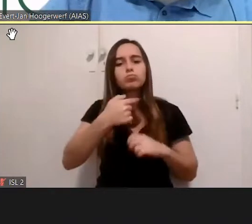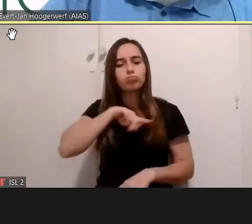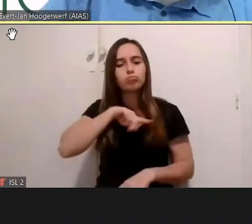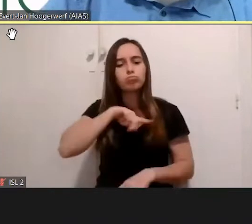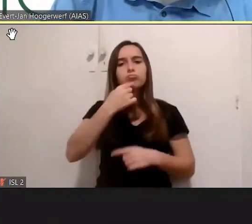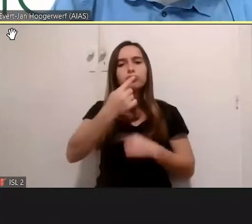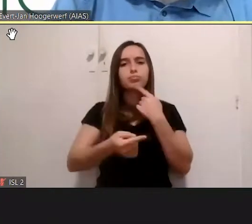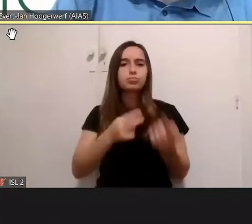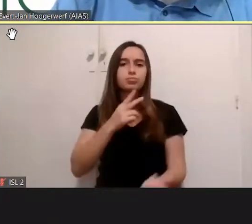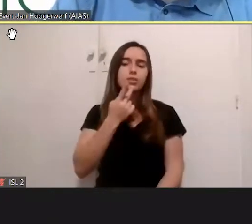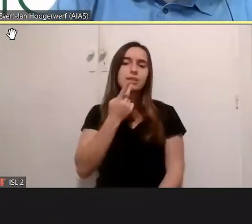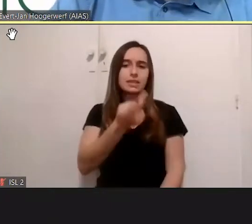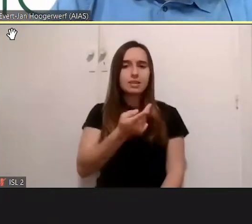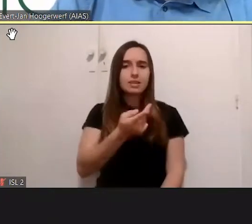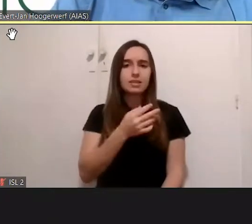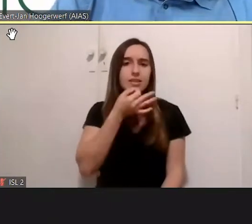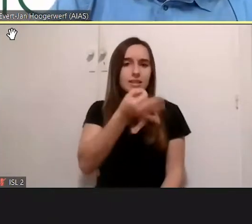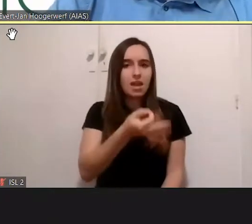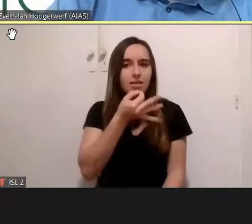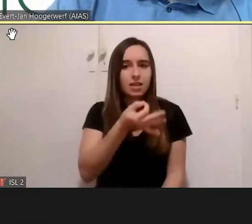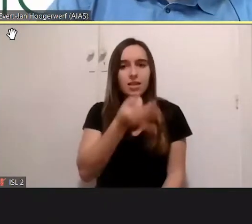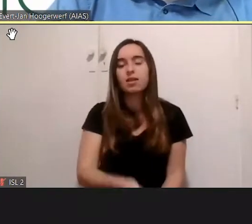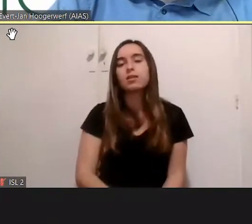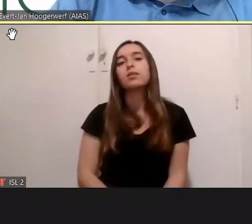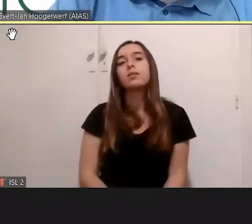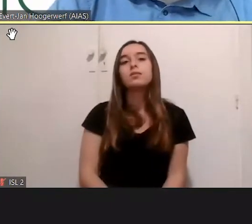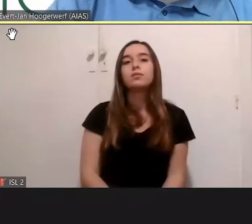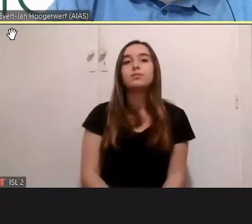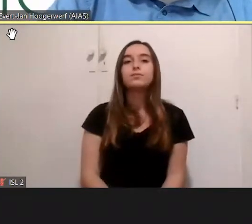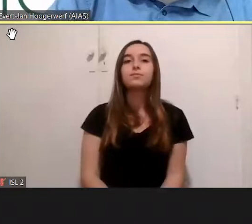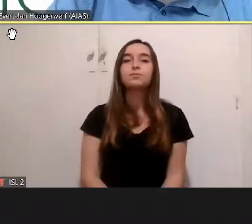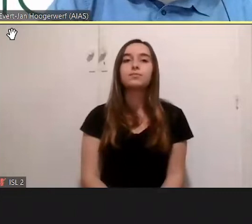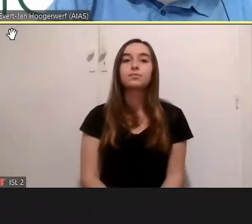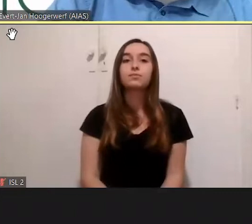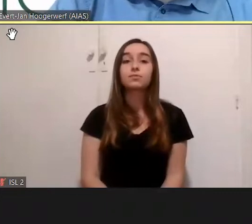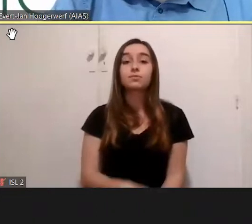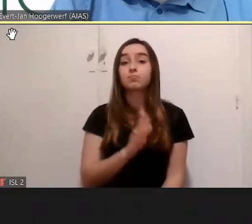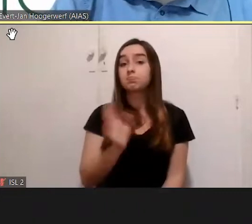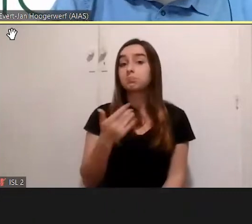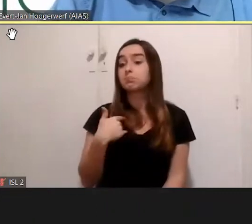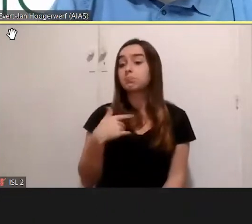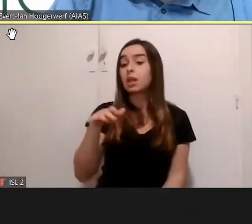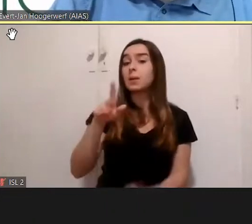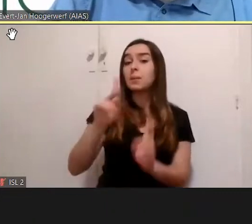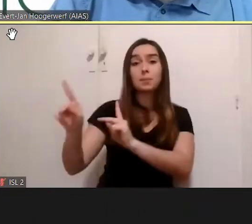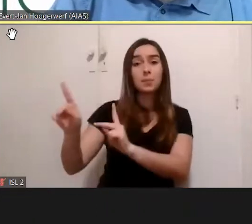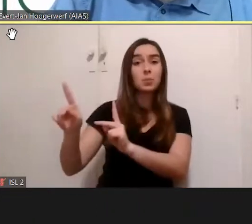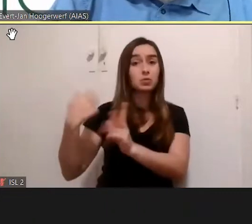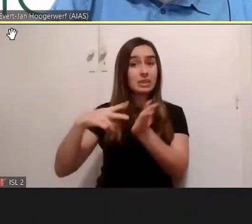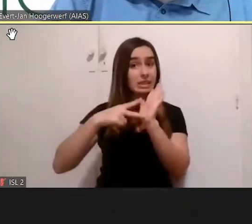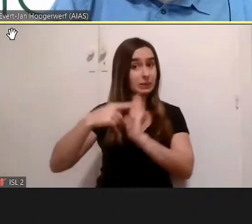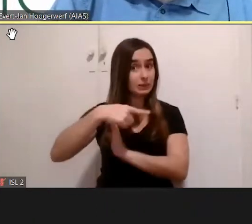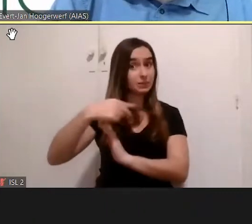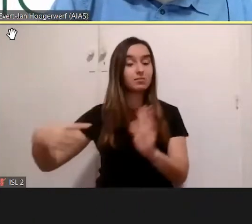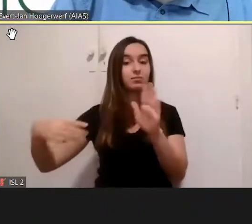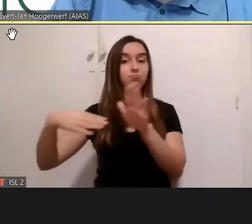Improvements were made, and in the end we retrieved also feedback from the users of the system. And again, then